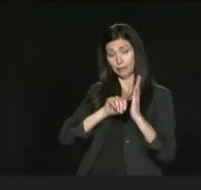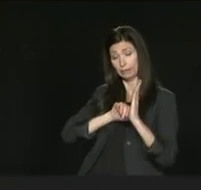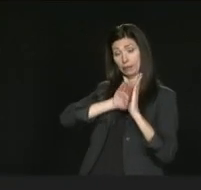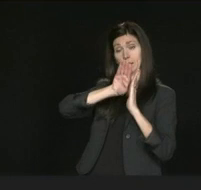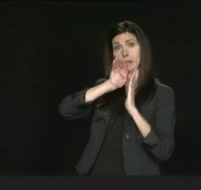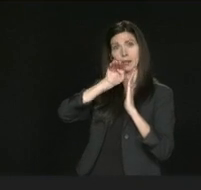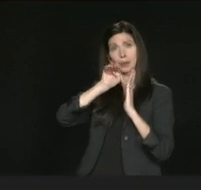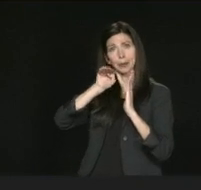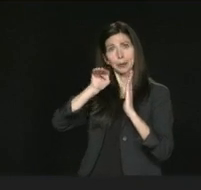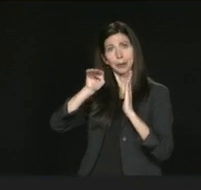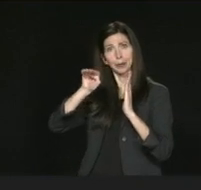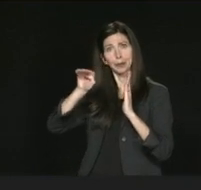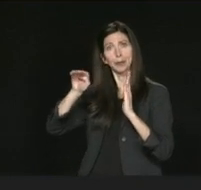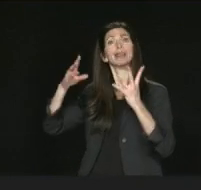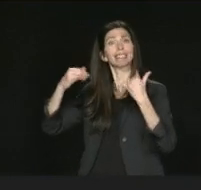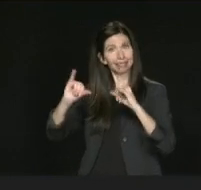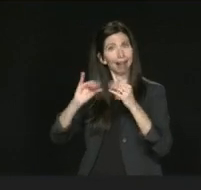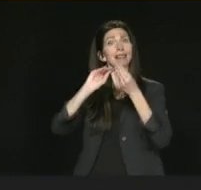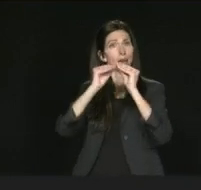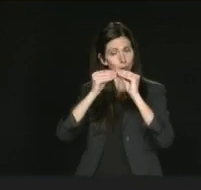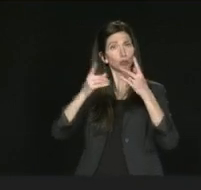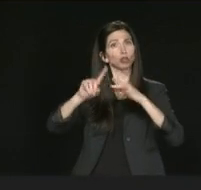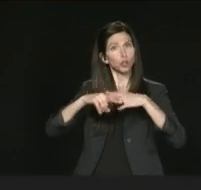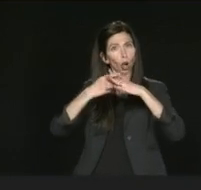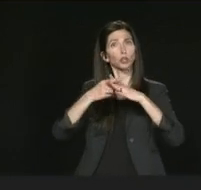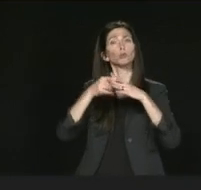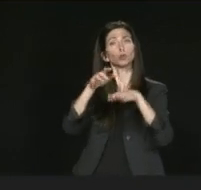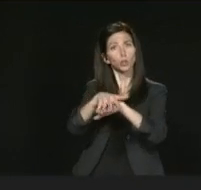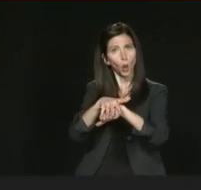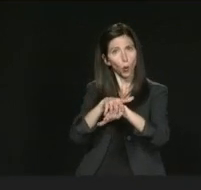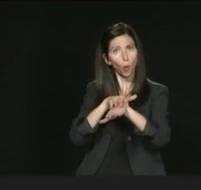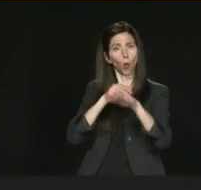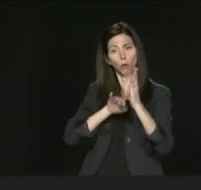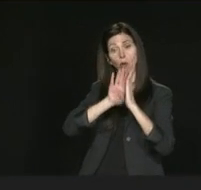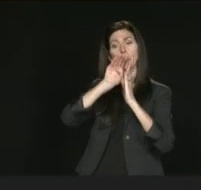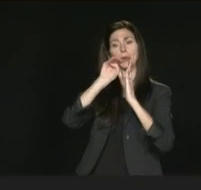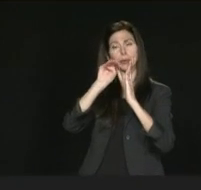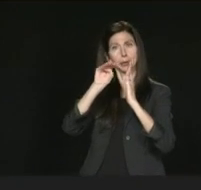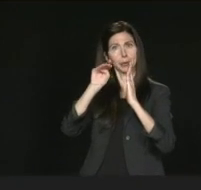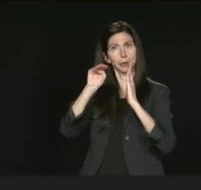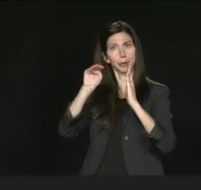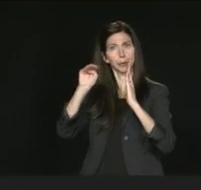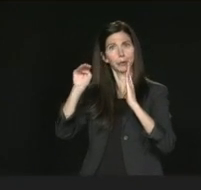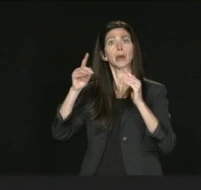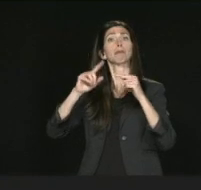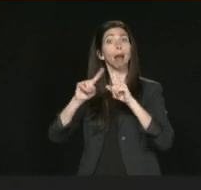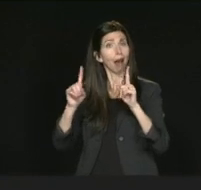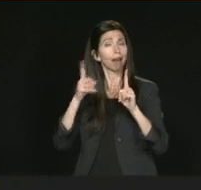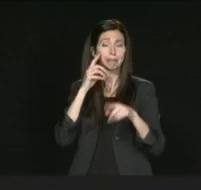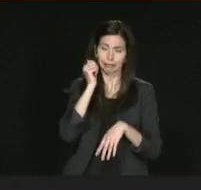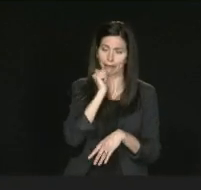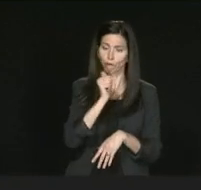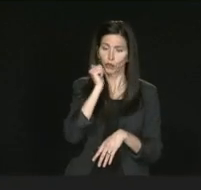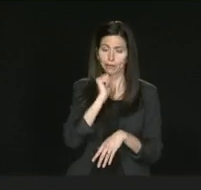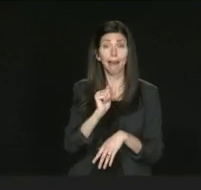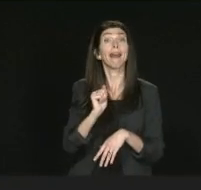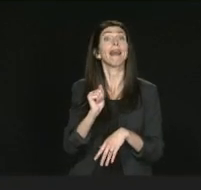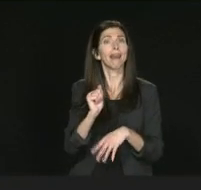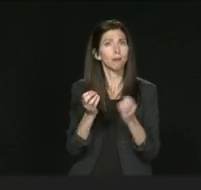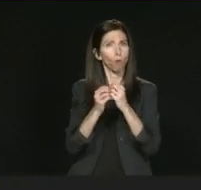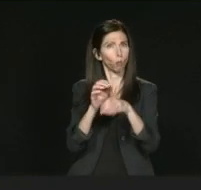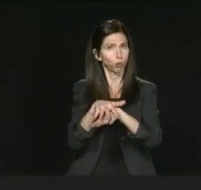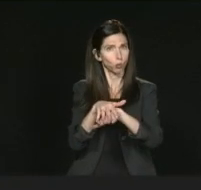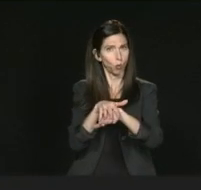the numbers being reported, but the daily increase continues to go down. So it has been at about 3%